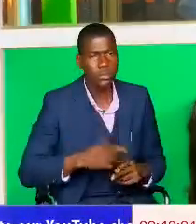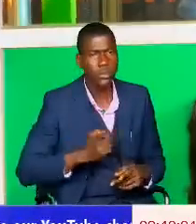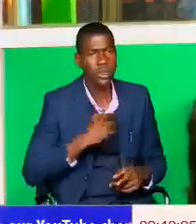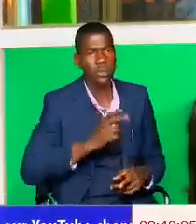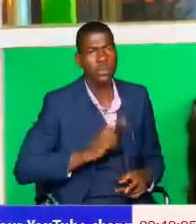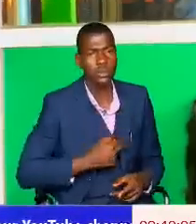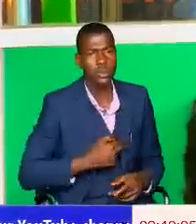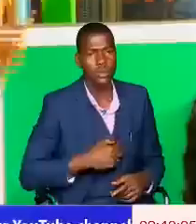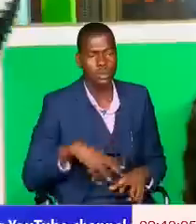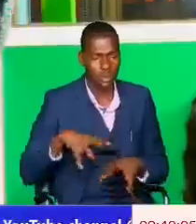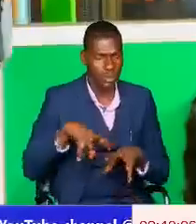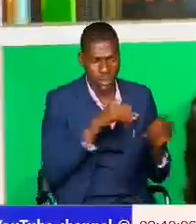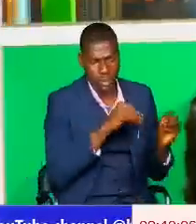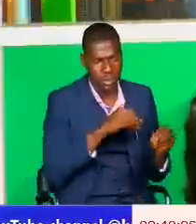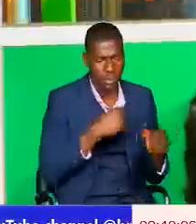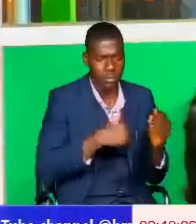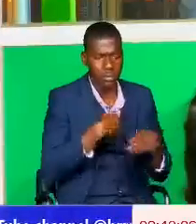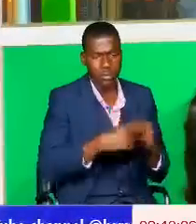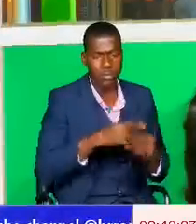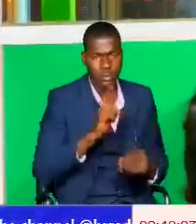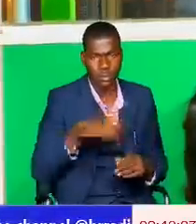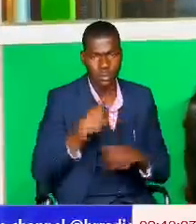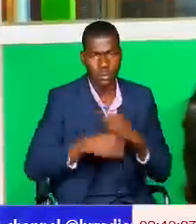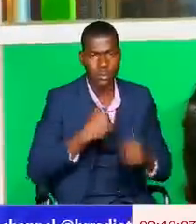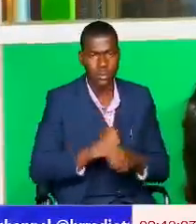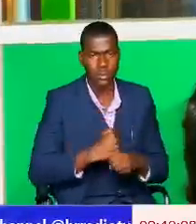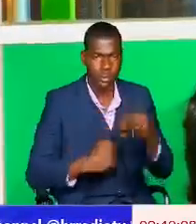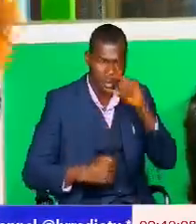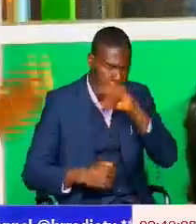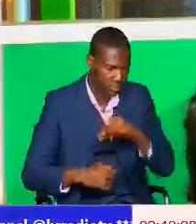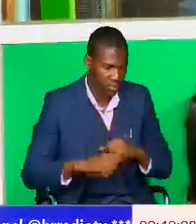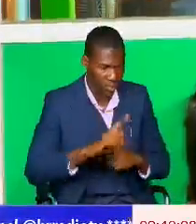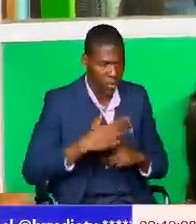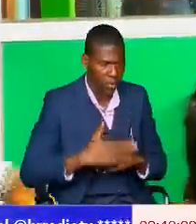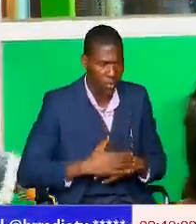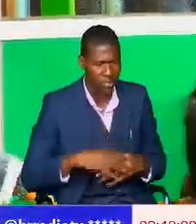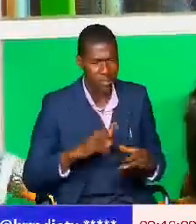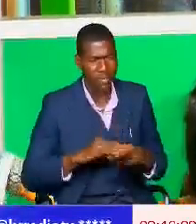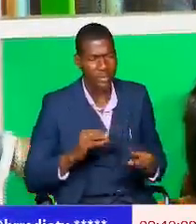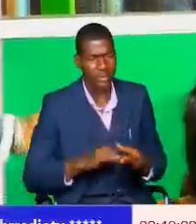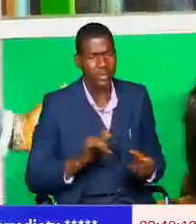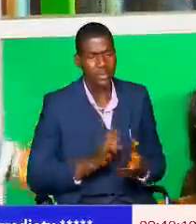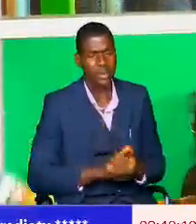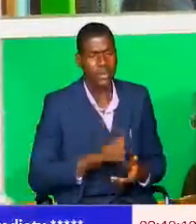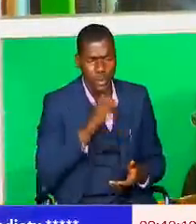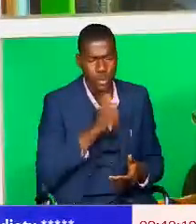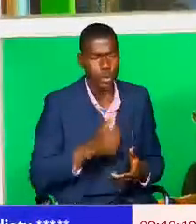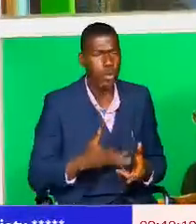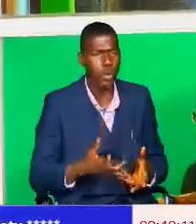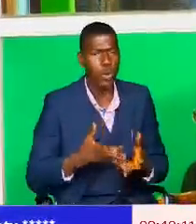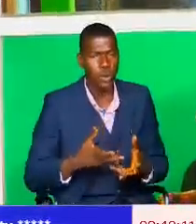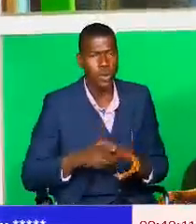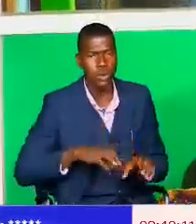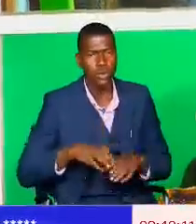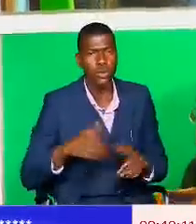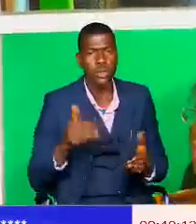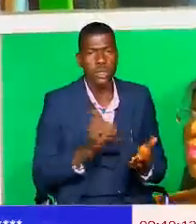more than a year. Came back and say, he no won't do the transaction again. Make we give him the 11 million.